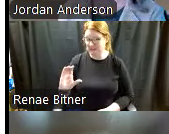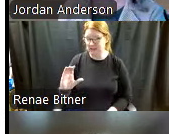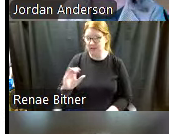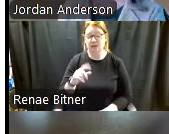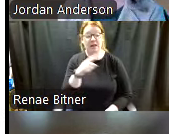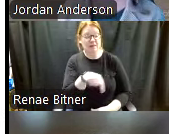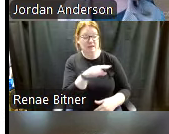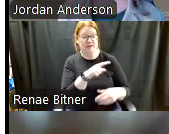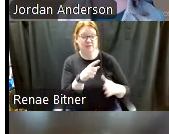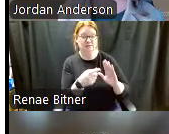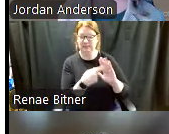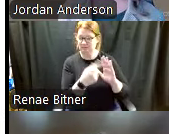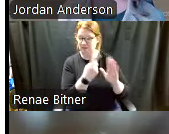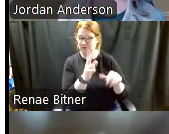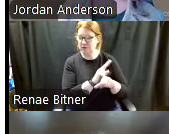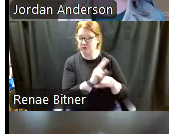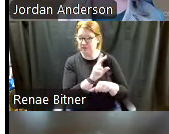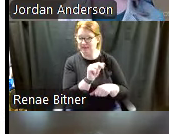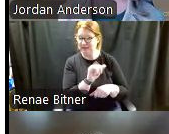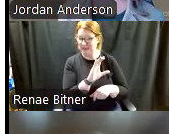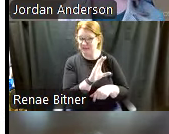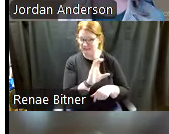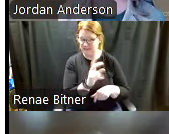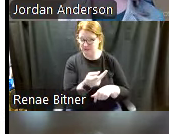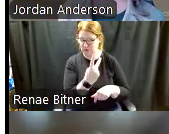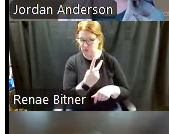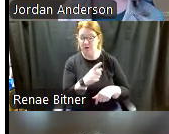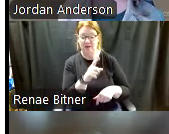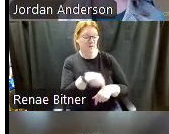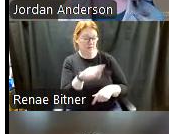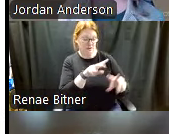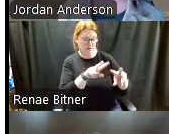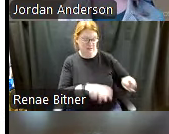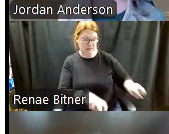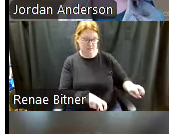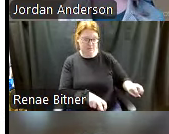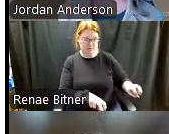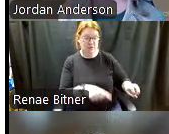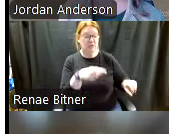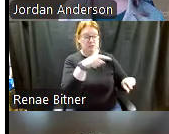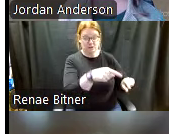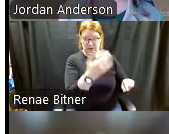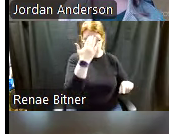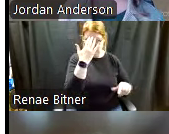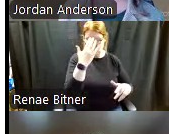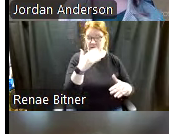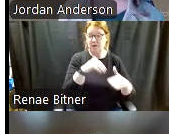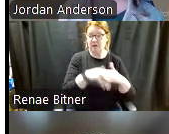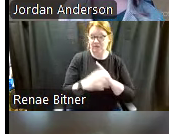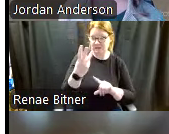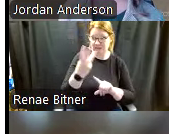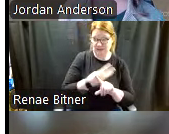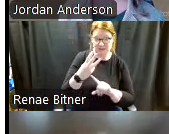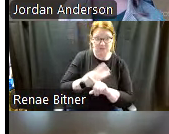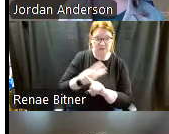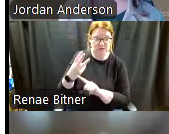the DAISY-2 or a subtest here or there for their assessments. So if they know we're going in every 6 months, it's a set